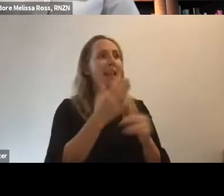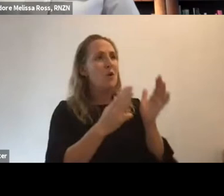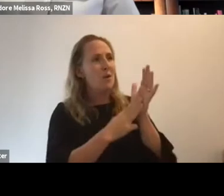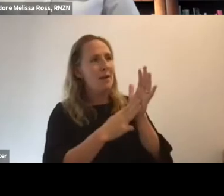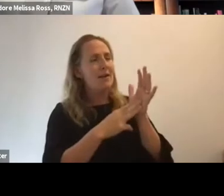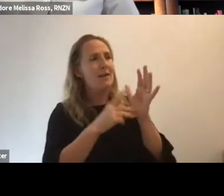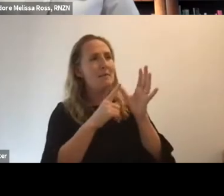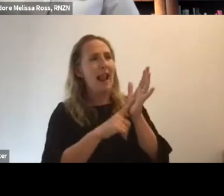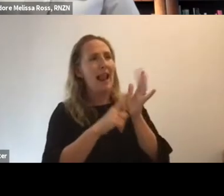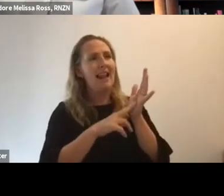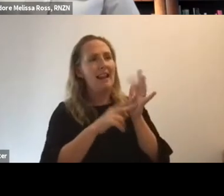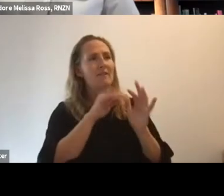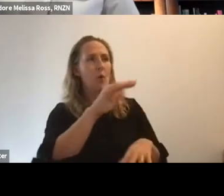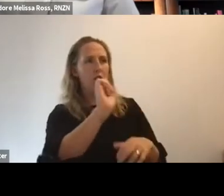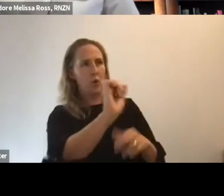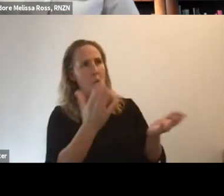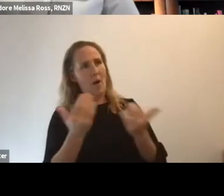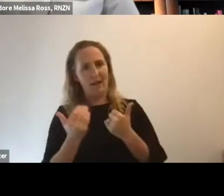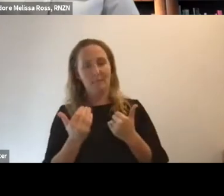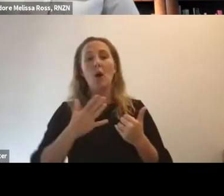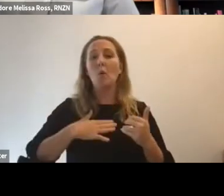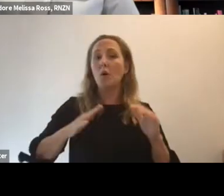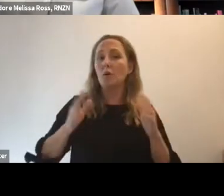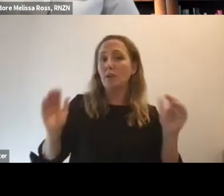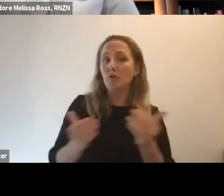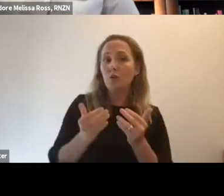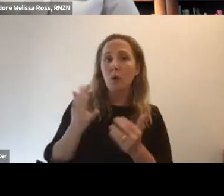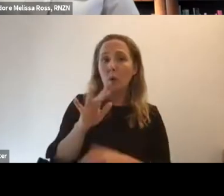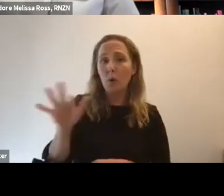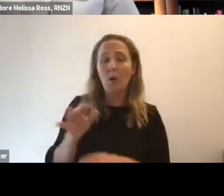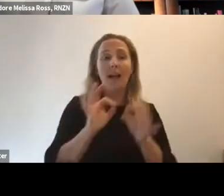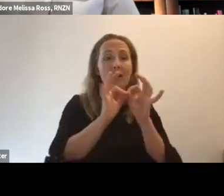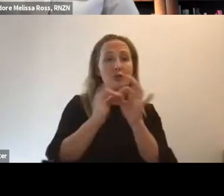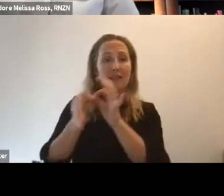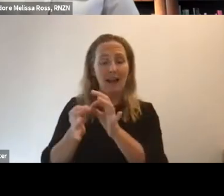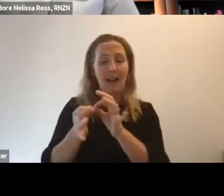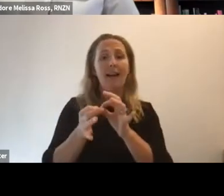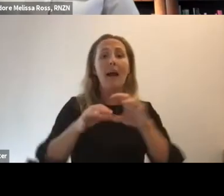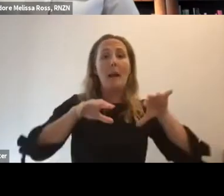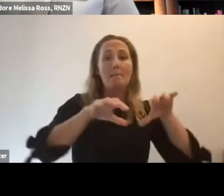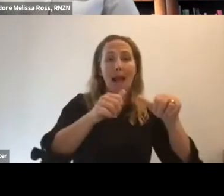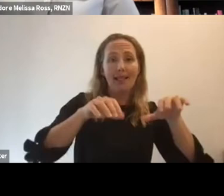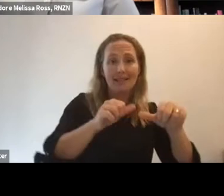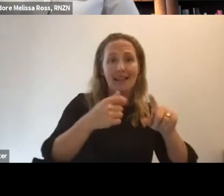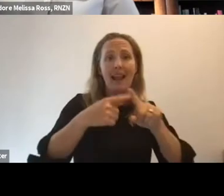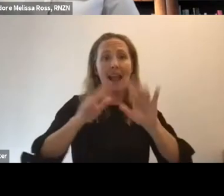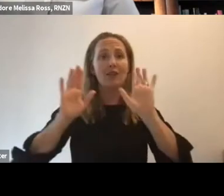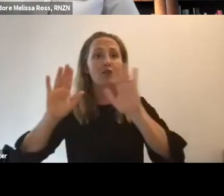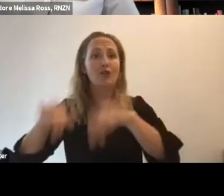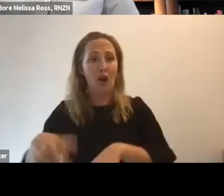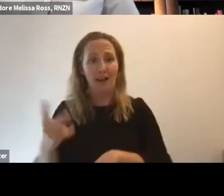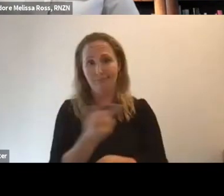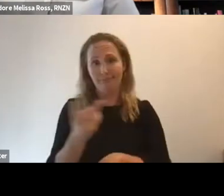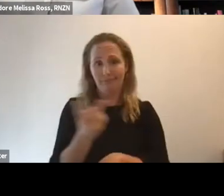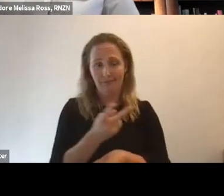welcome. I'd like to acknowledge Melody and Donna, who's currently translating for us. They'll be flipping between each other over the course